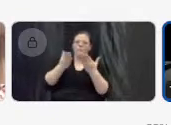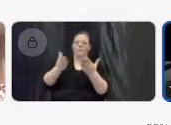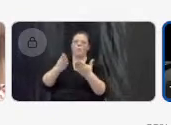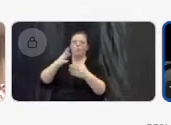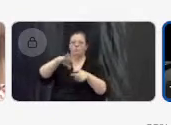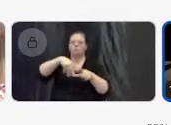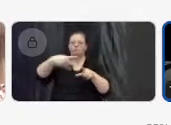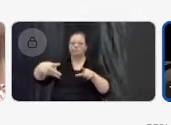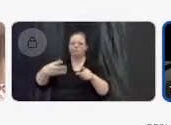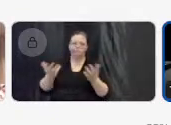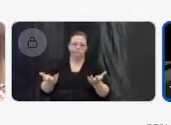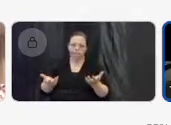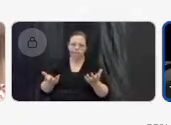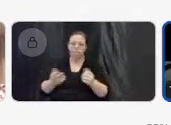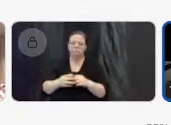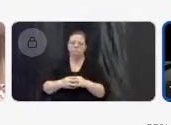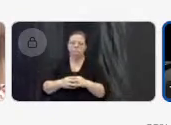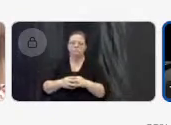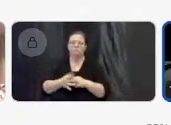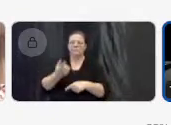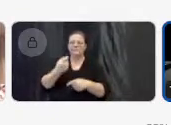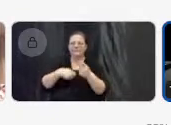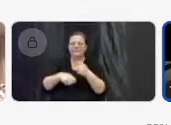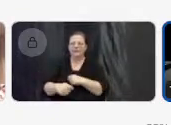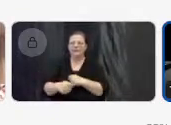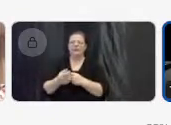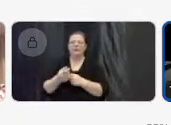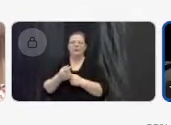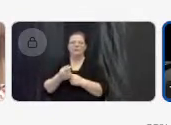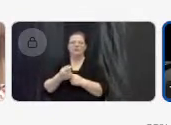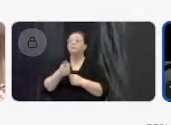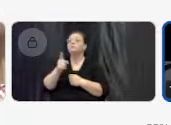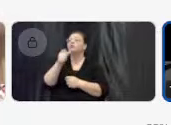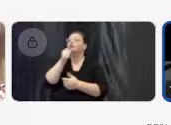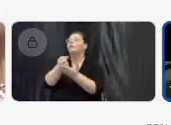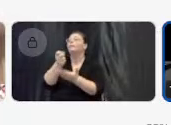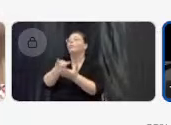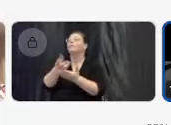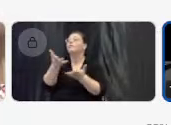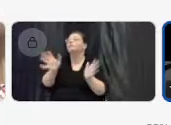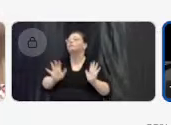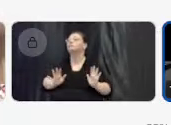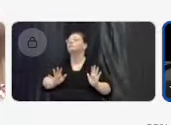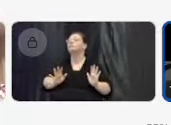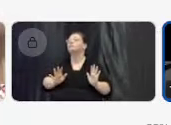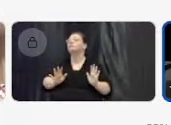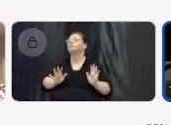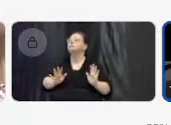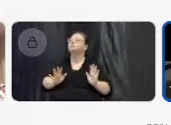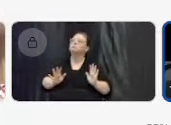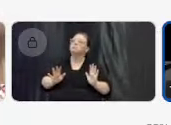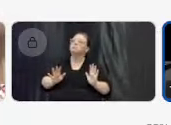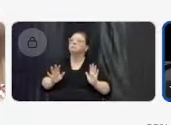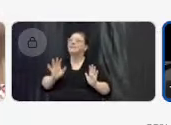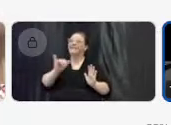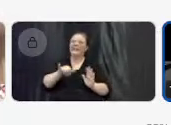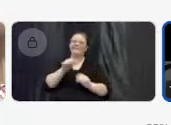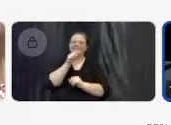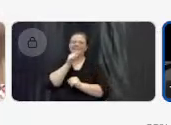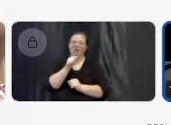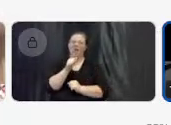plat. Instead, it's just, don't approve this. And that's just